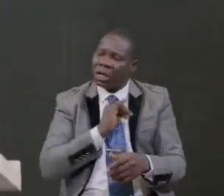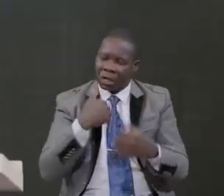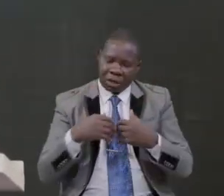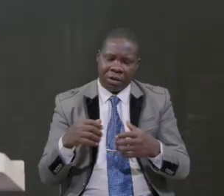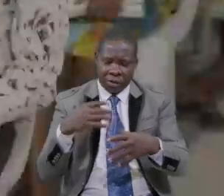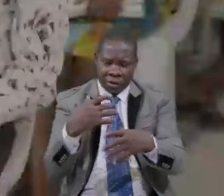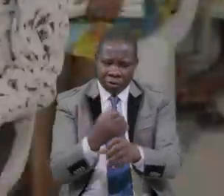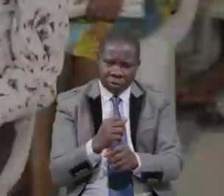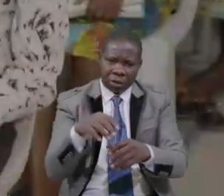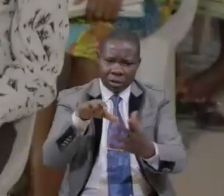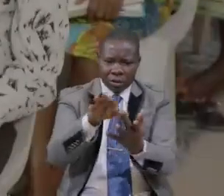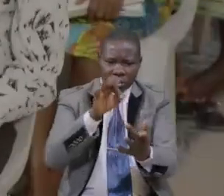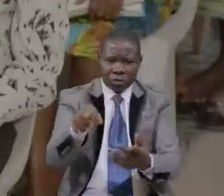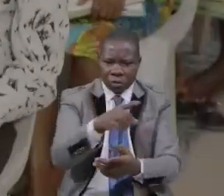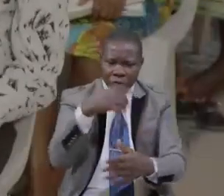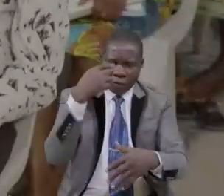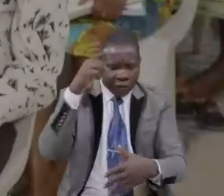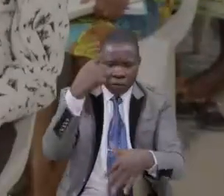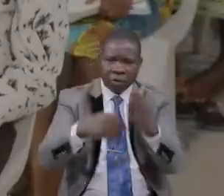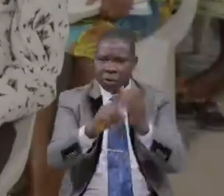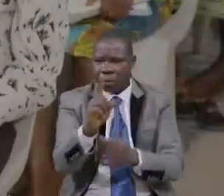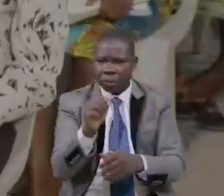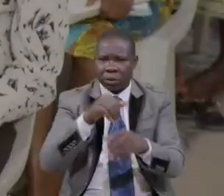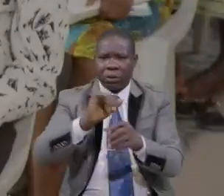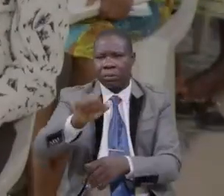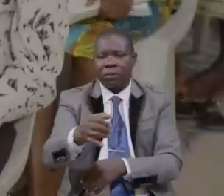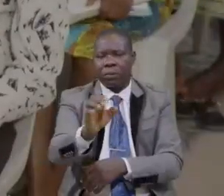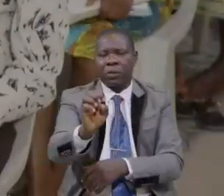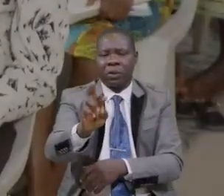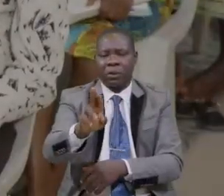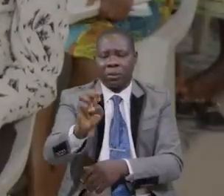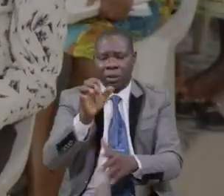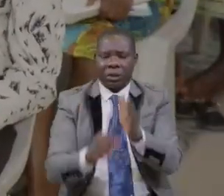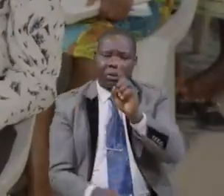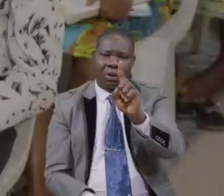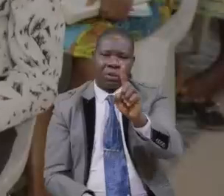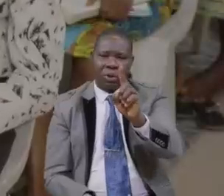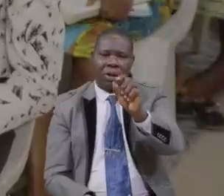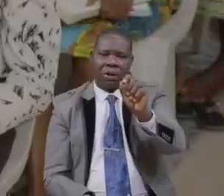We're told in Jeremiah chapter 1, we're reading from verse 8.